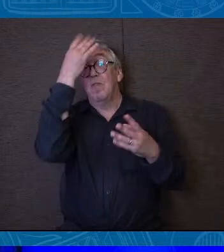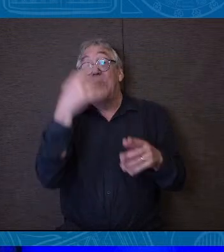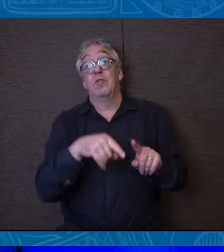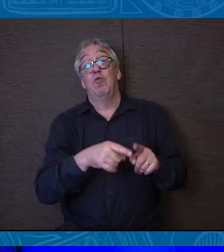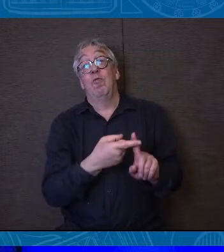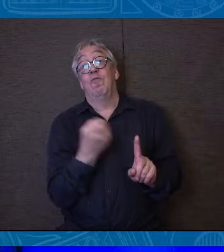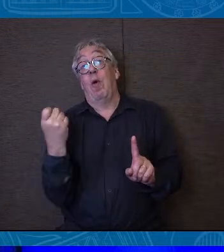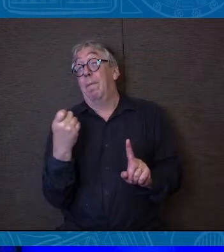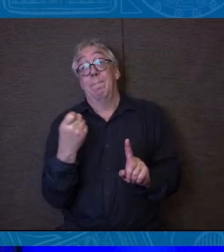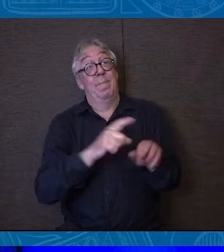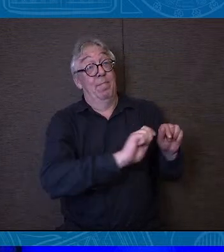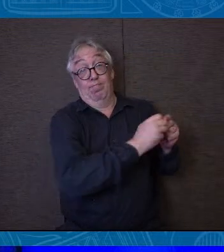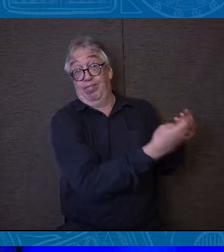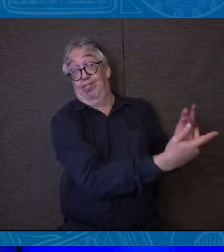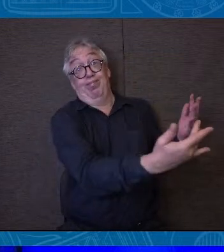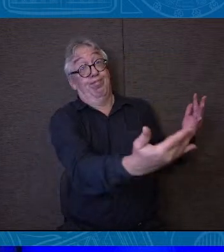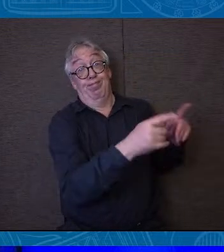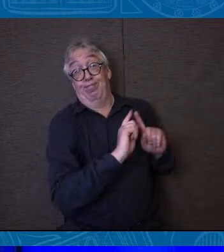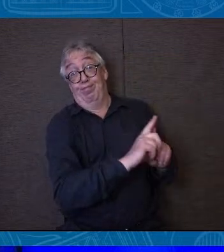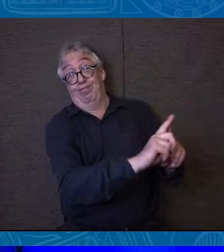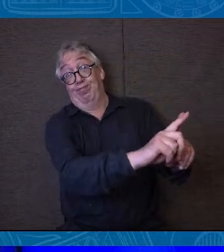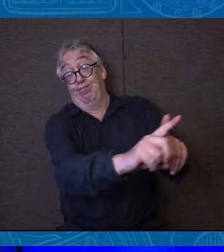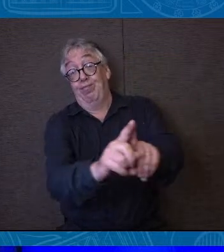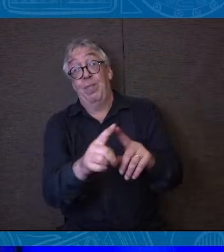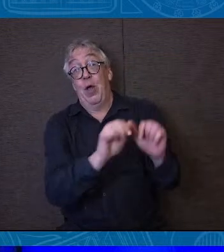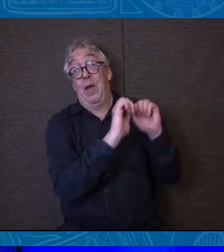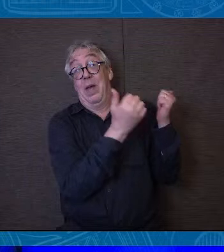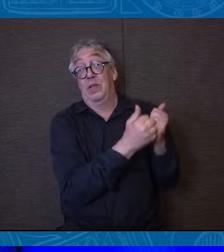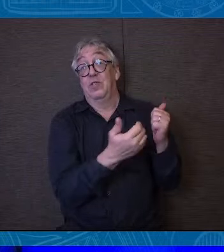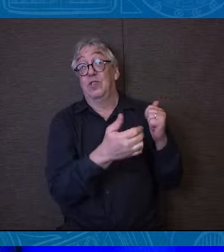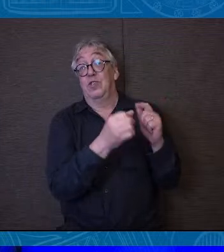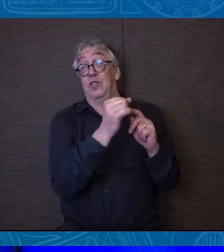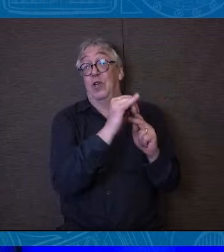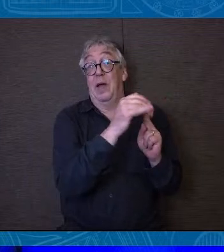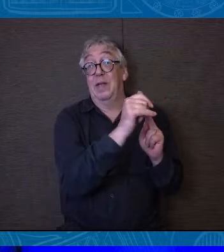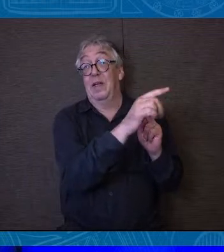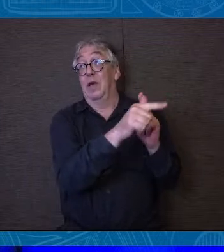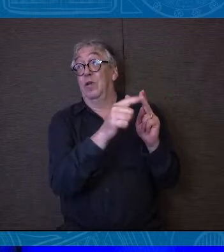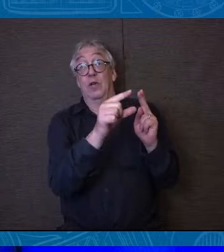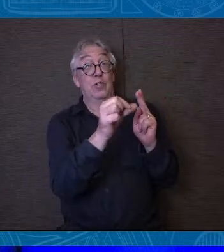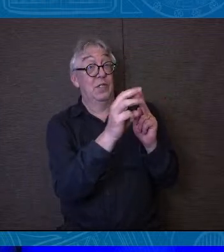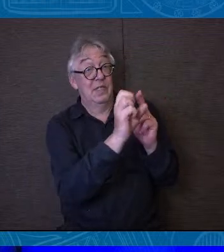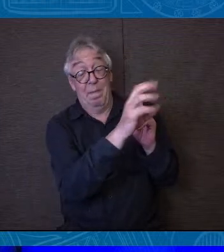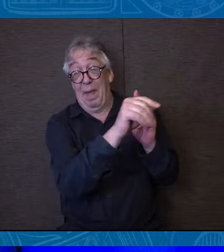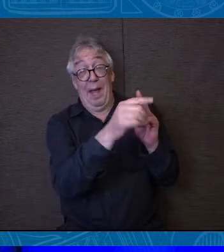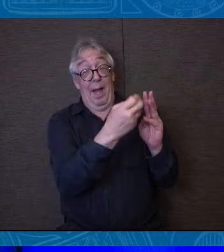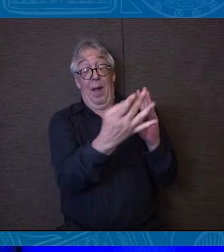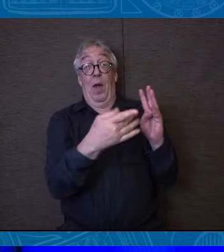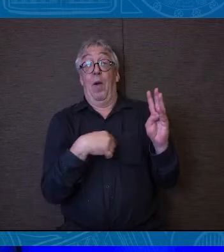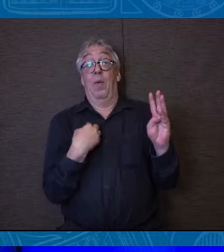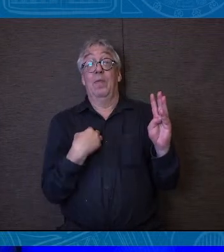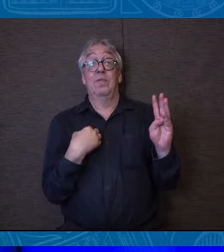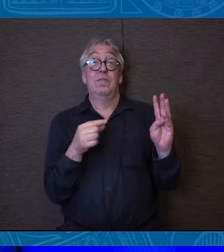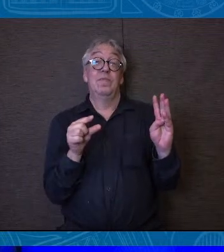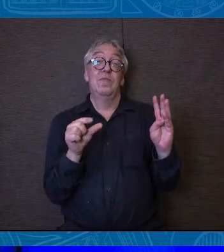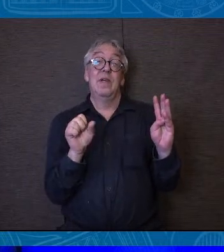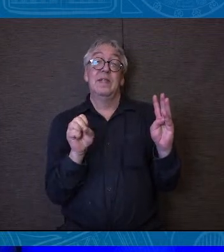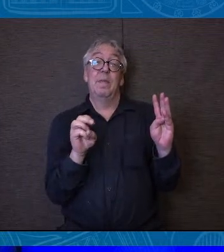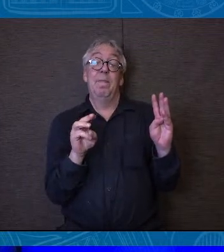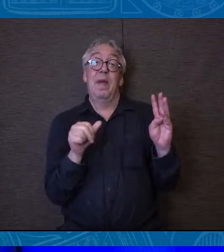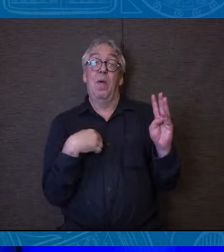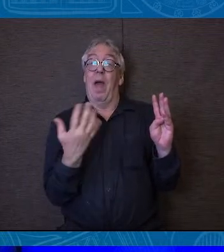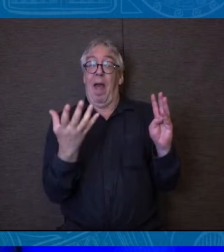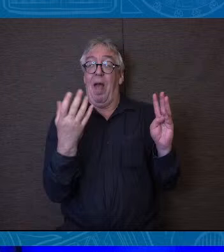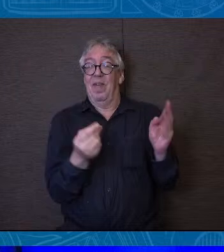through the collaboration of different agencies, ETC, in GSMA. We have a lot of data sources in which we use in developing